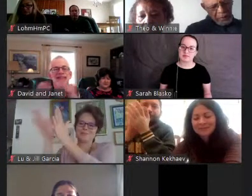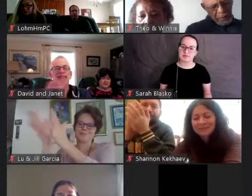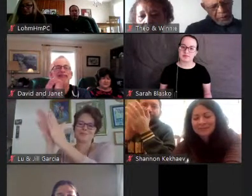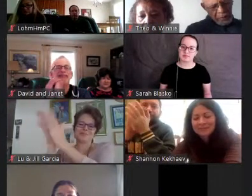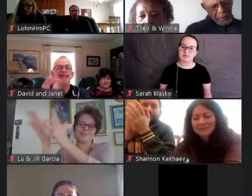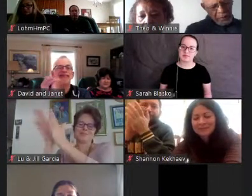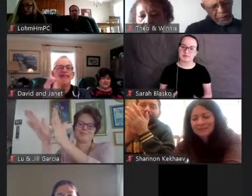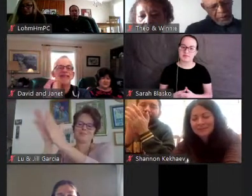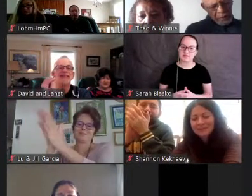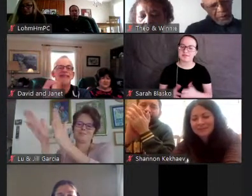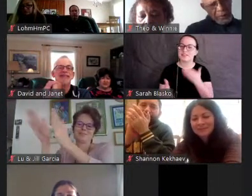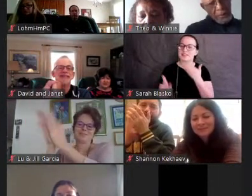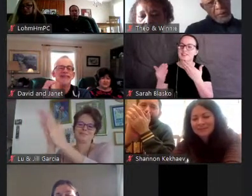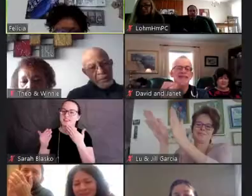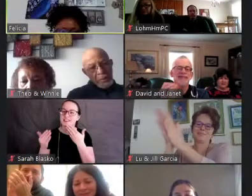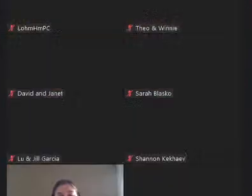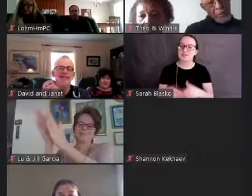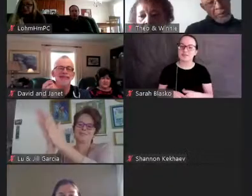Thank you.